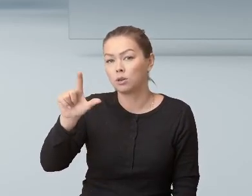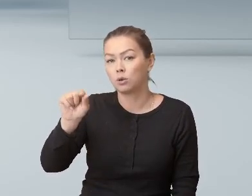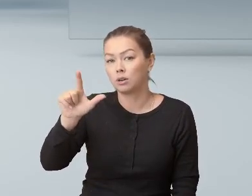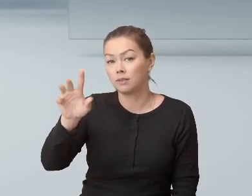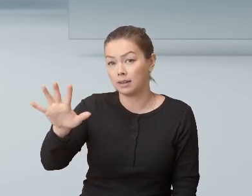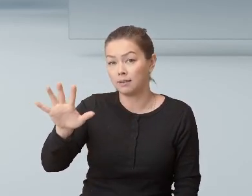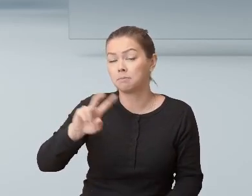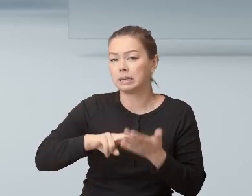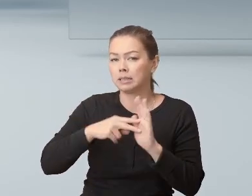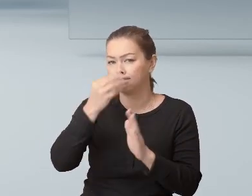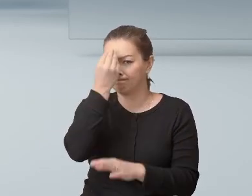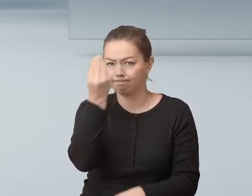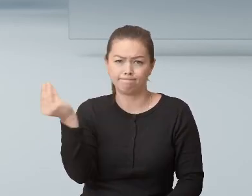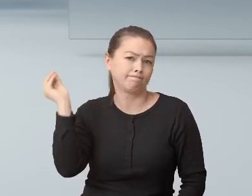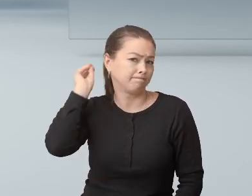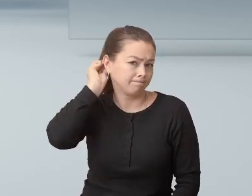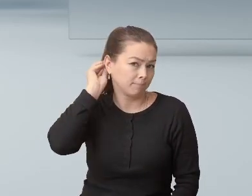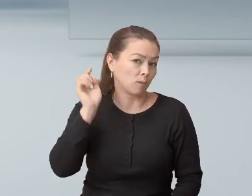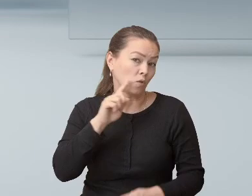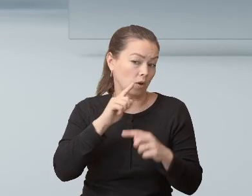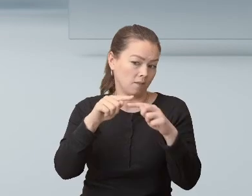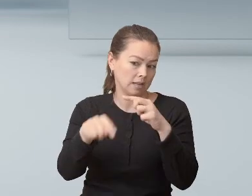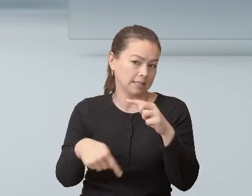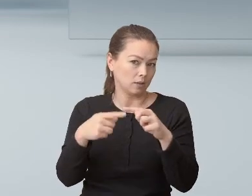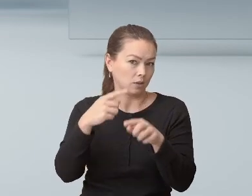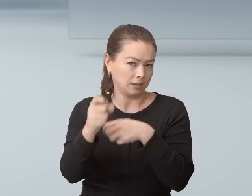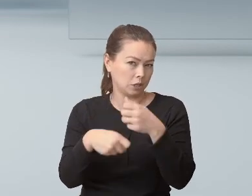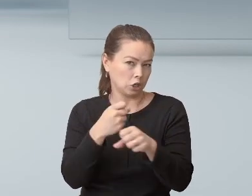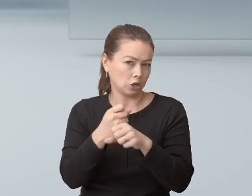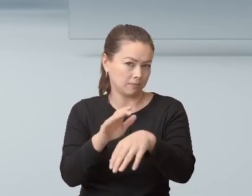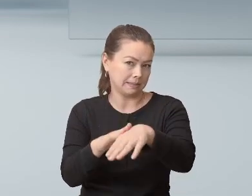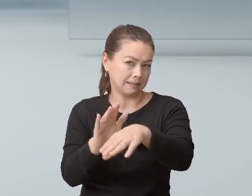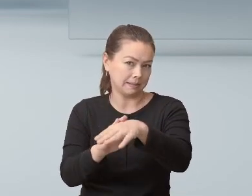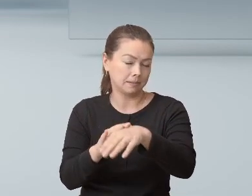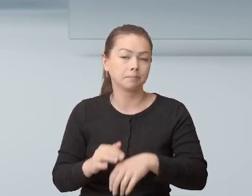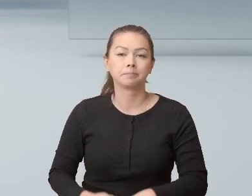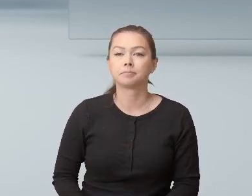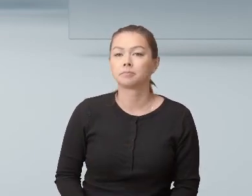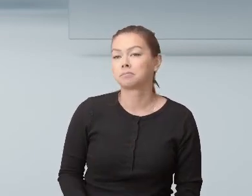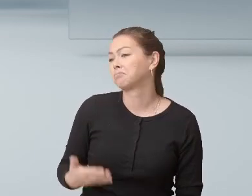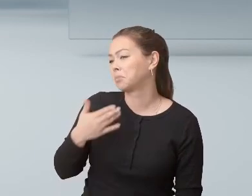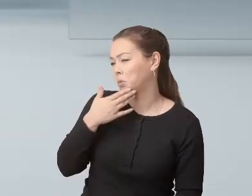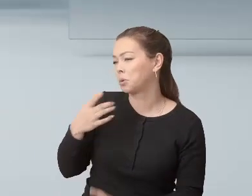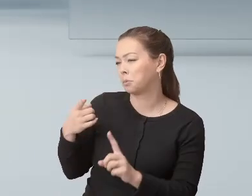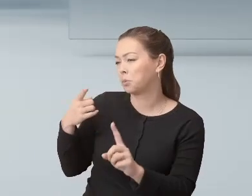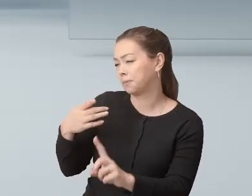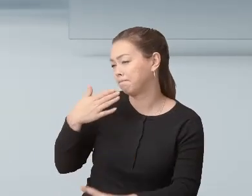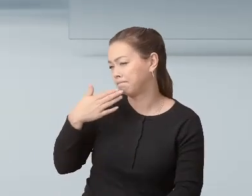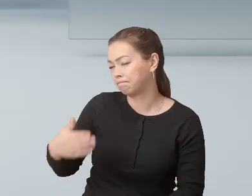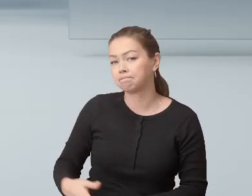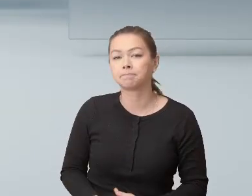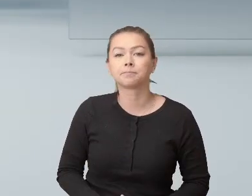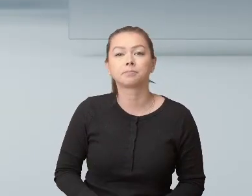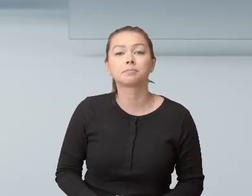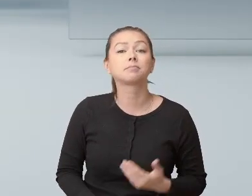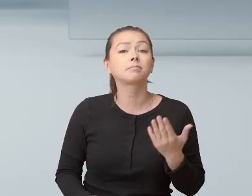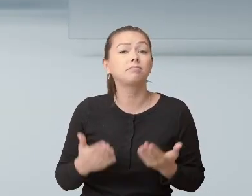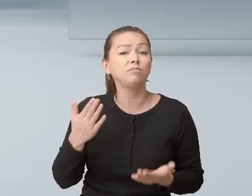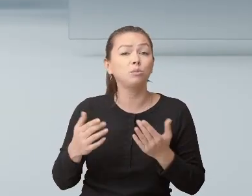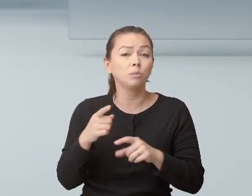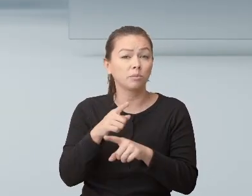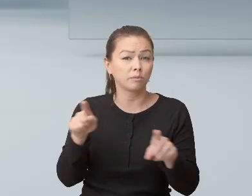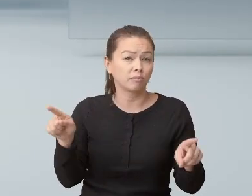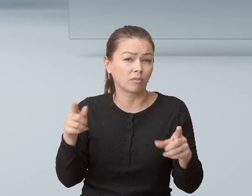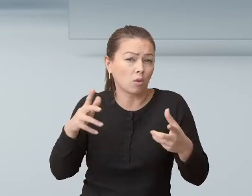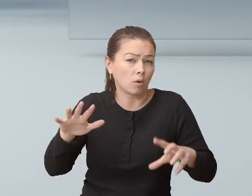2025. So keep that in mind. Yeah, that's a good point. And keep that on their fiscal year. So let's cite, you may have heard this if you've been anywhere in